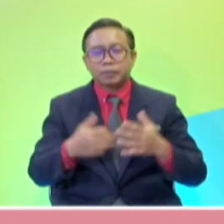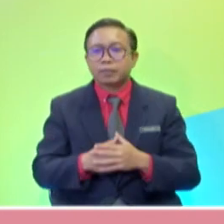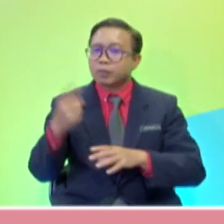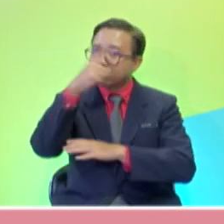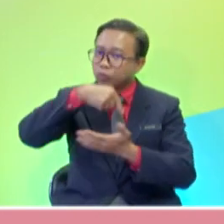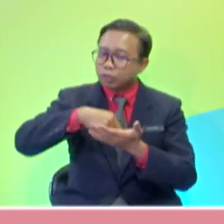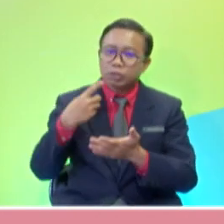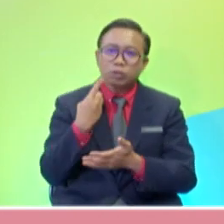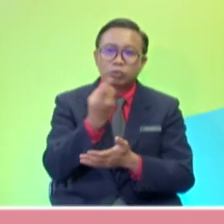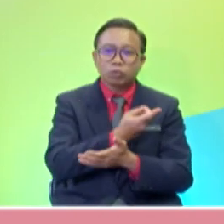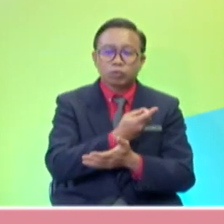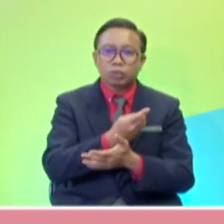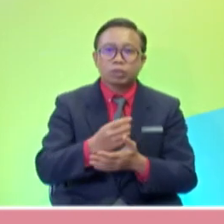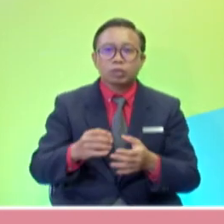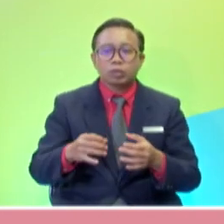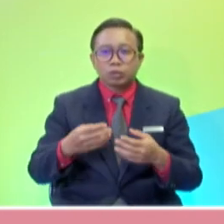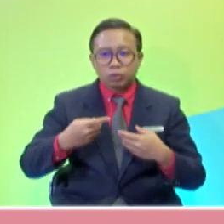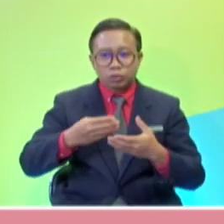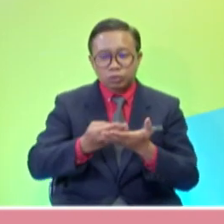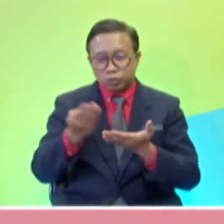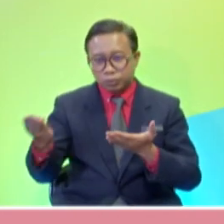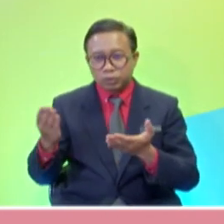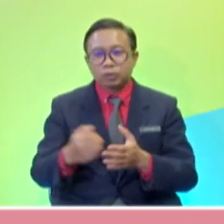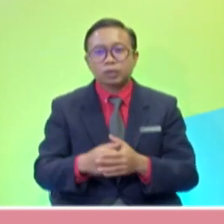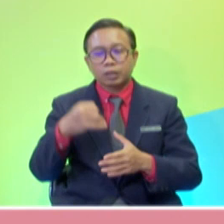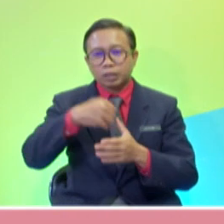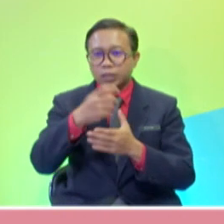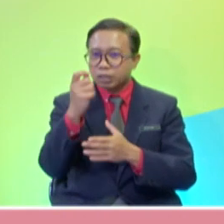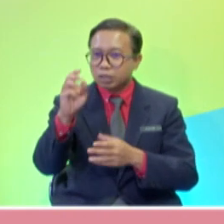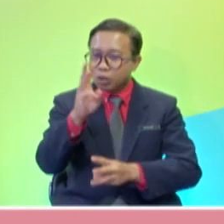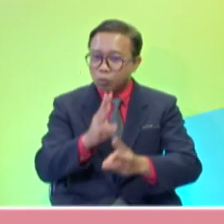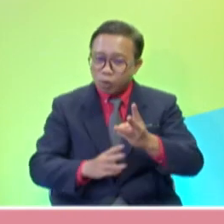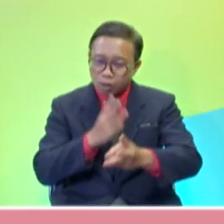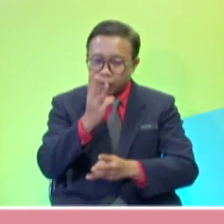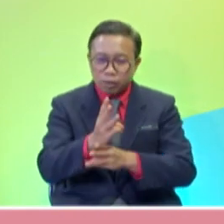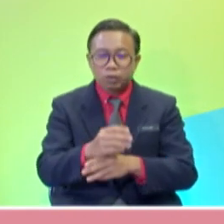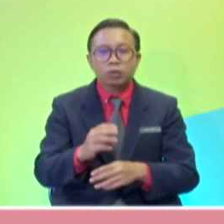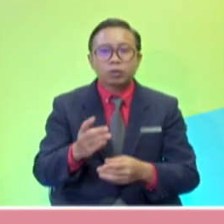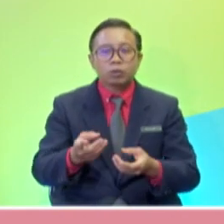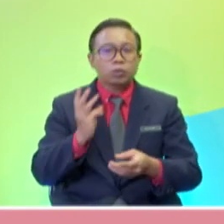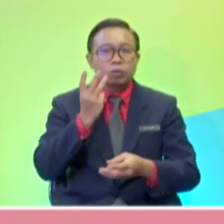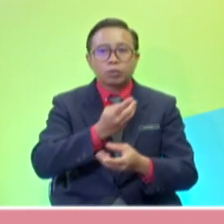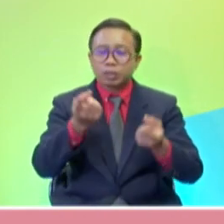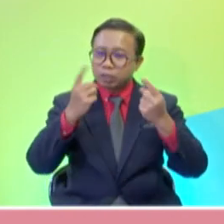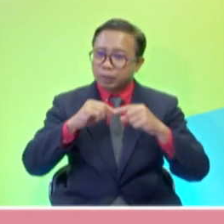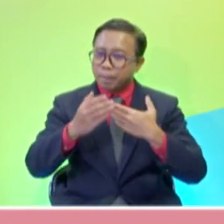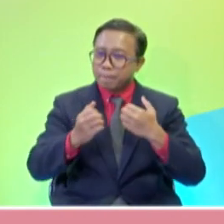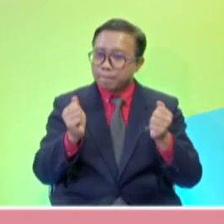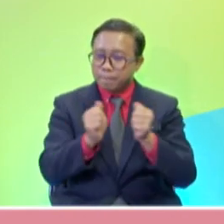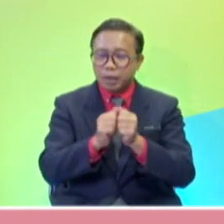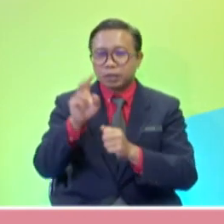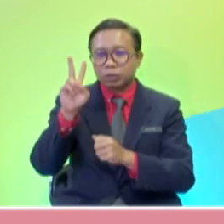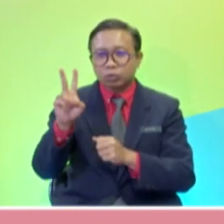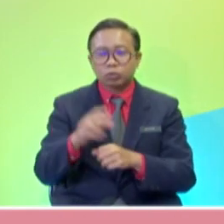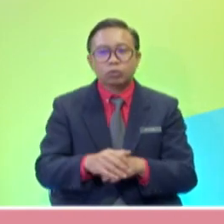Today, we're shopping in Harrods, the biggest shop in the world. We came here by tube, but we got